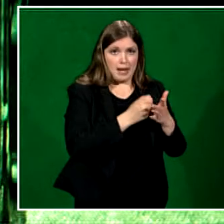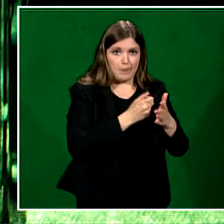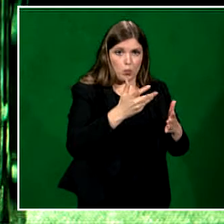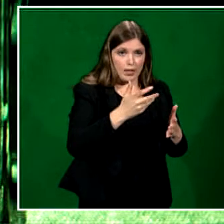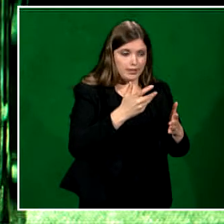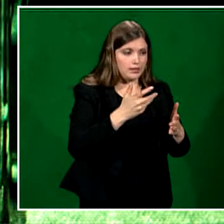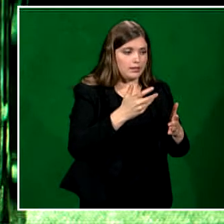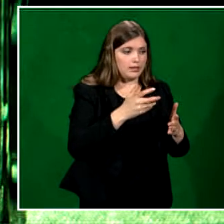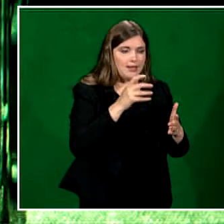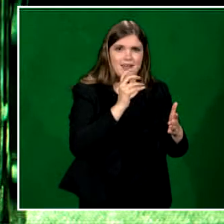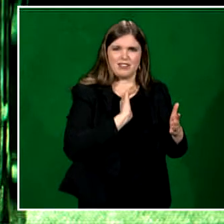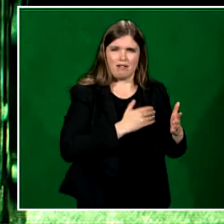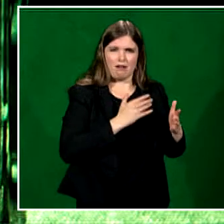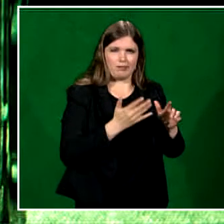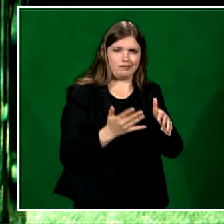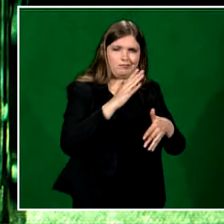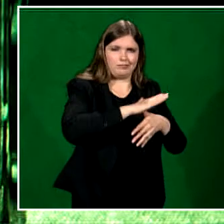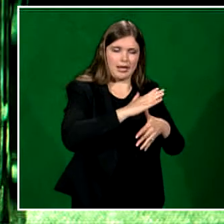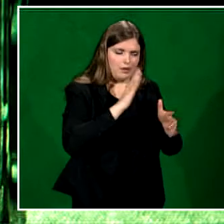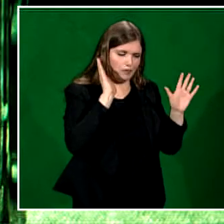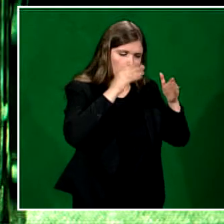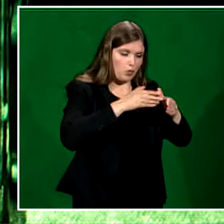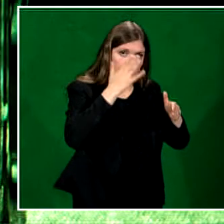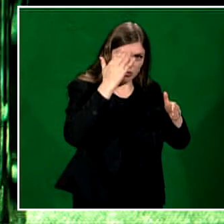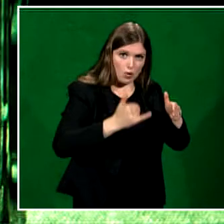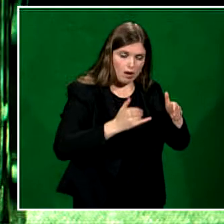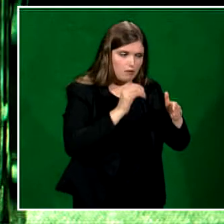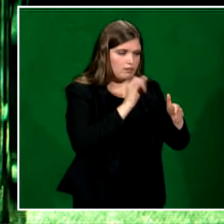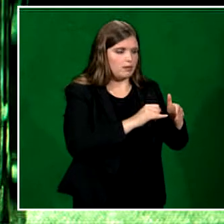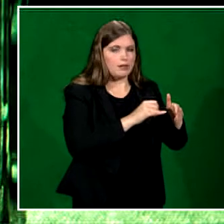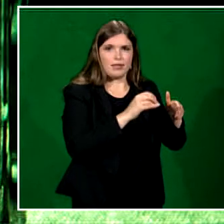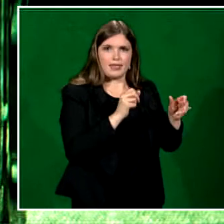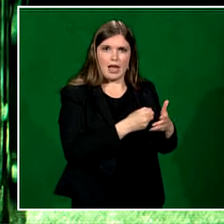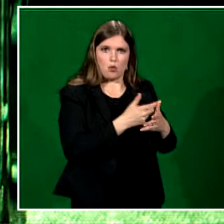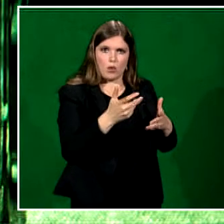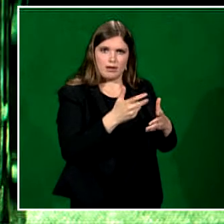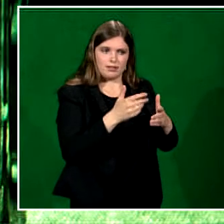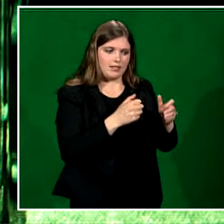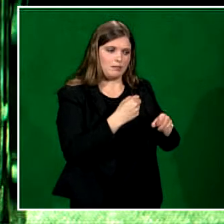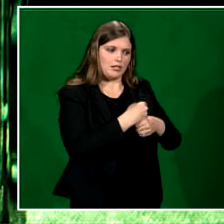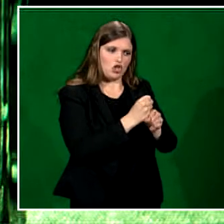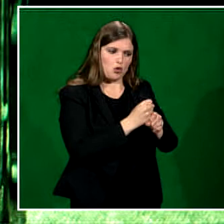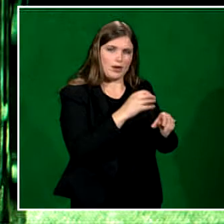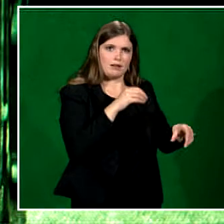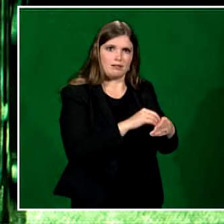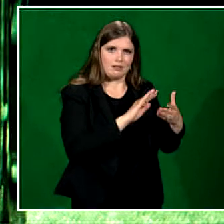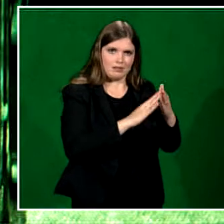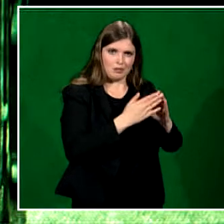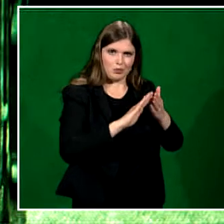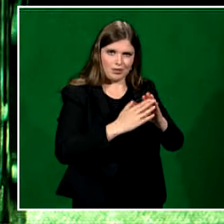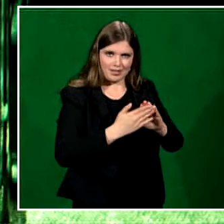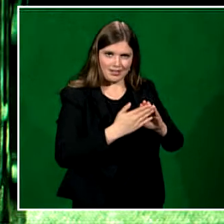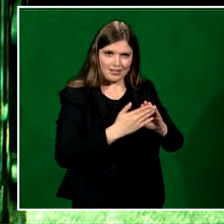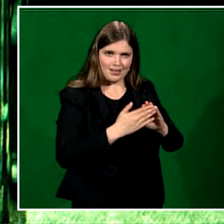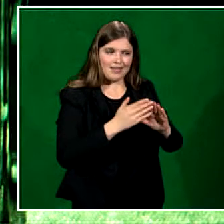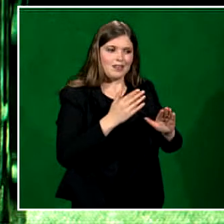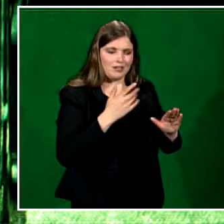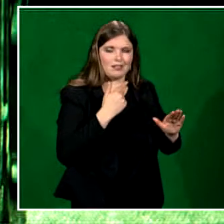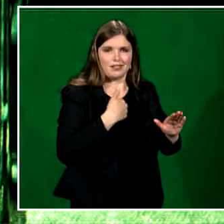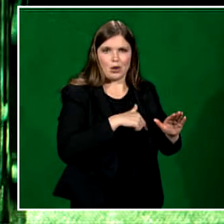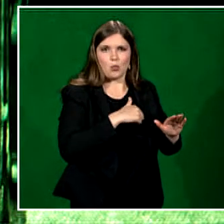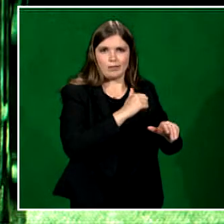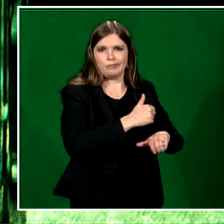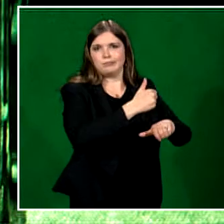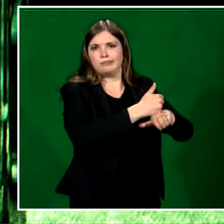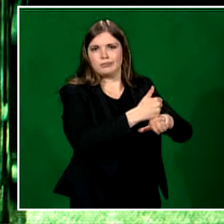because it is being generated in the community the community that the university is established.